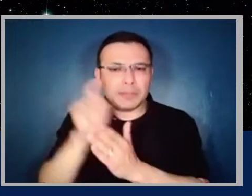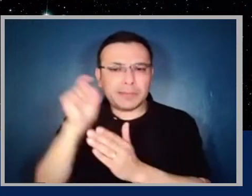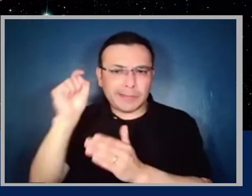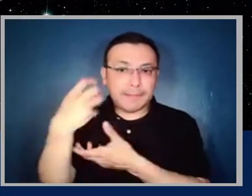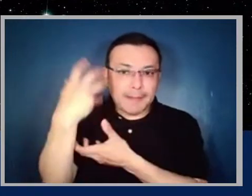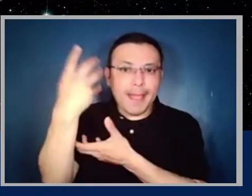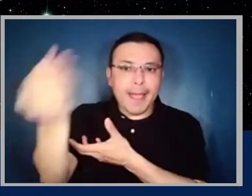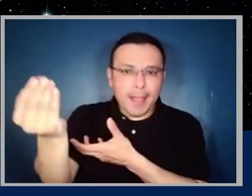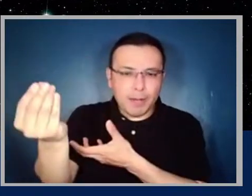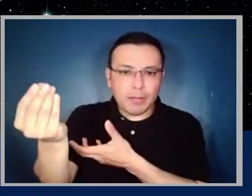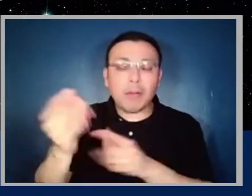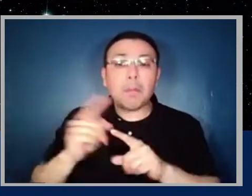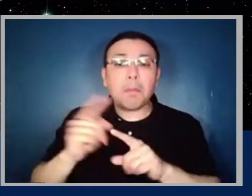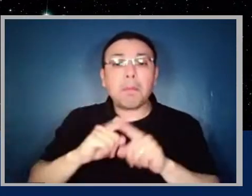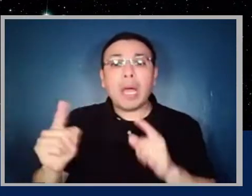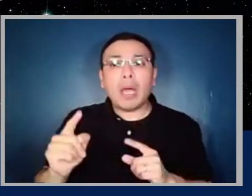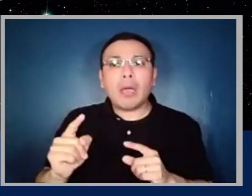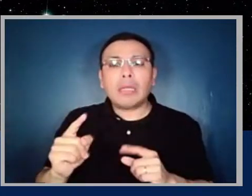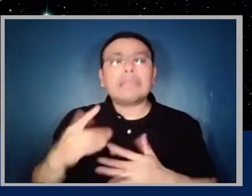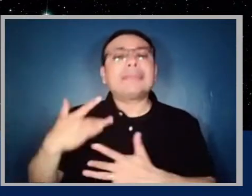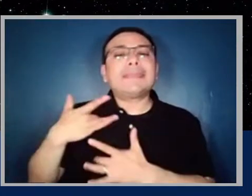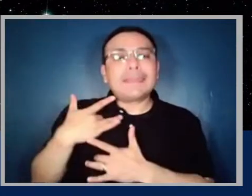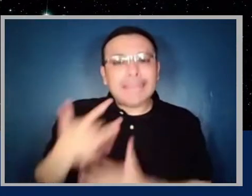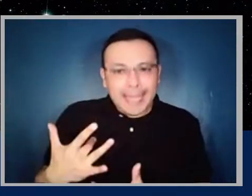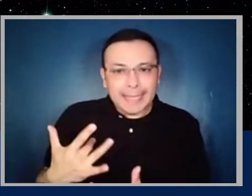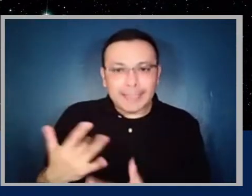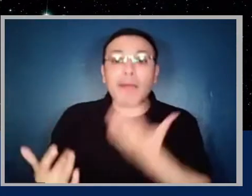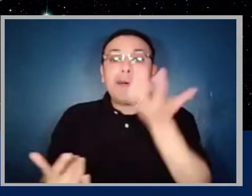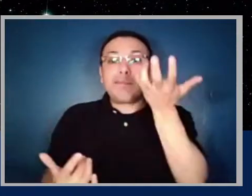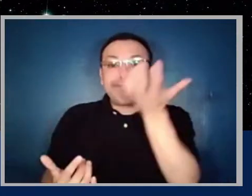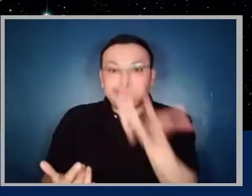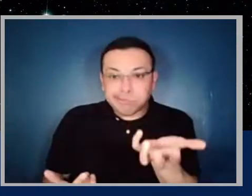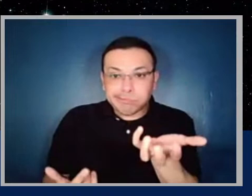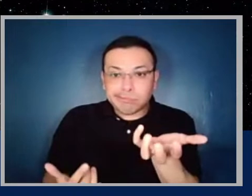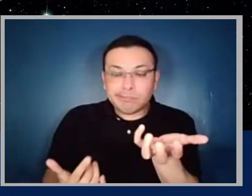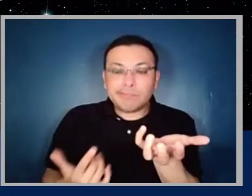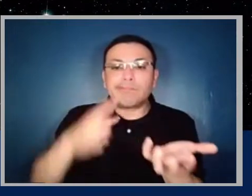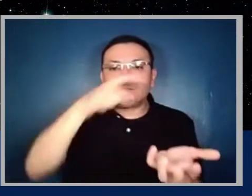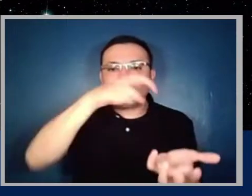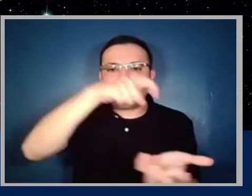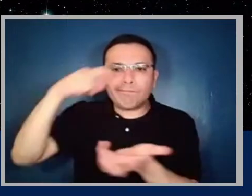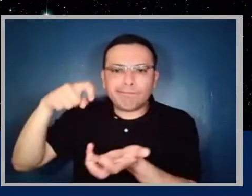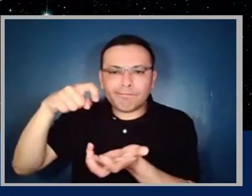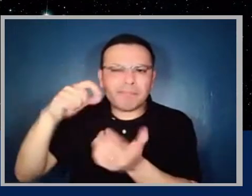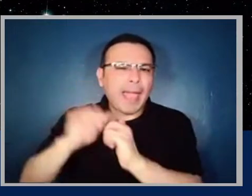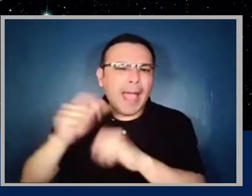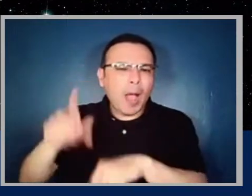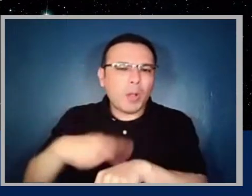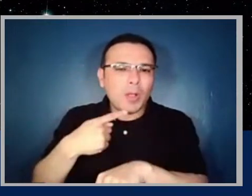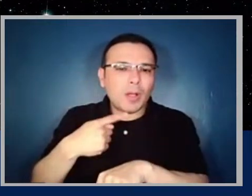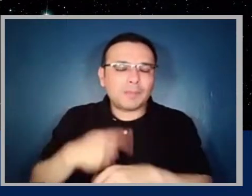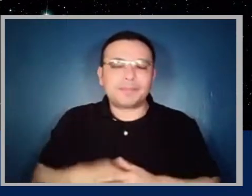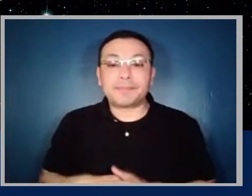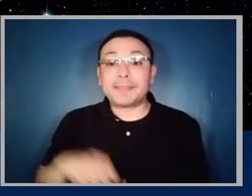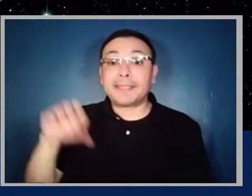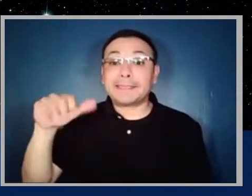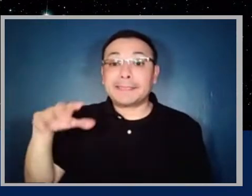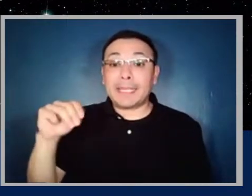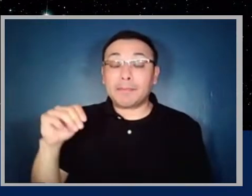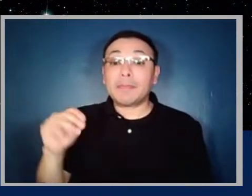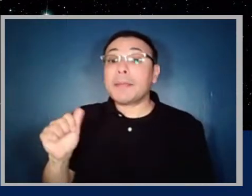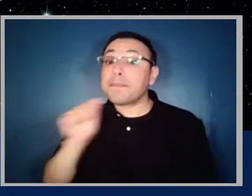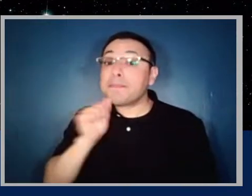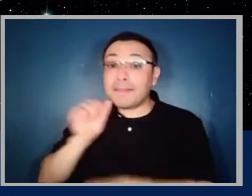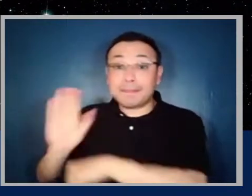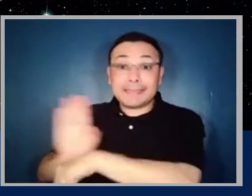they get to leave the capsule? How long are they stuck in there for? So for commercial crew, we have about an hour. So from the time they